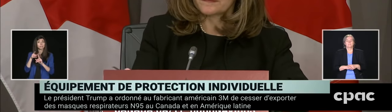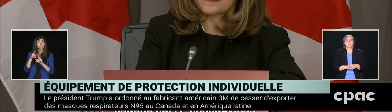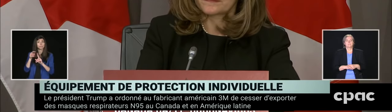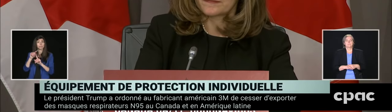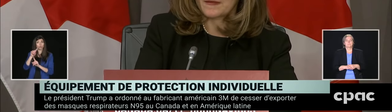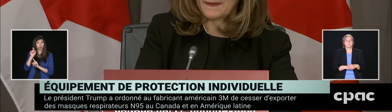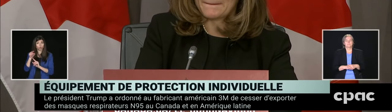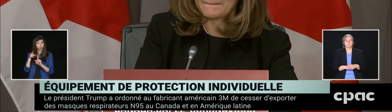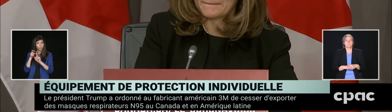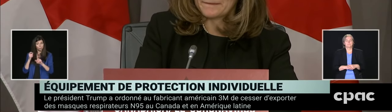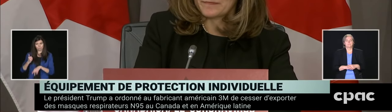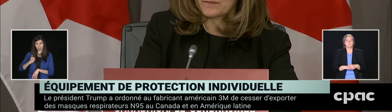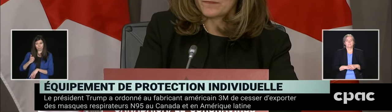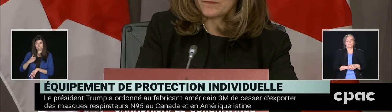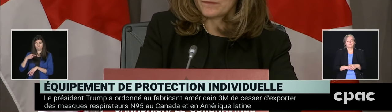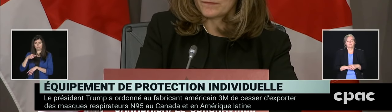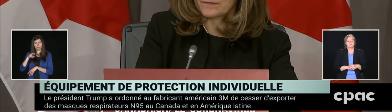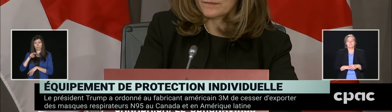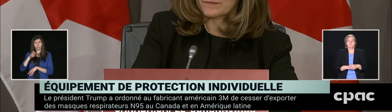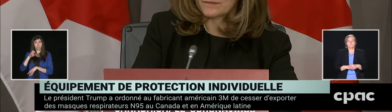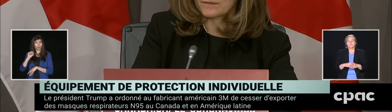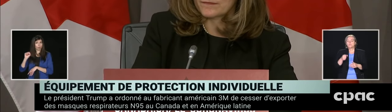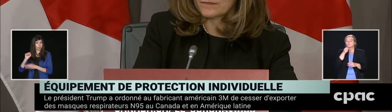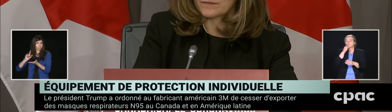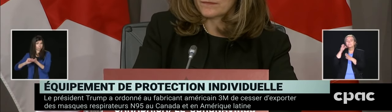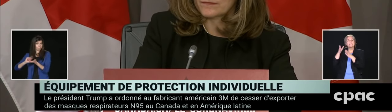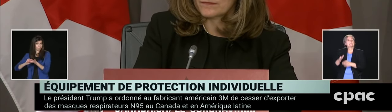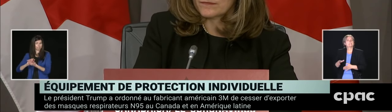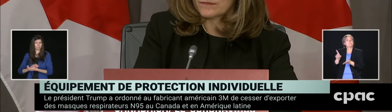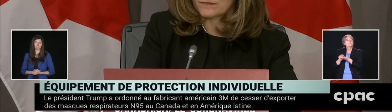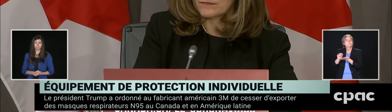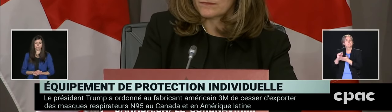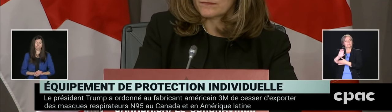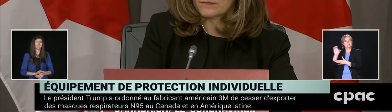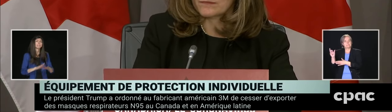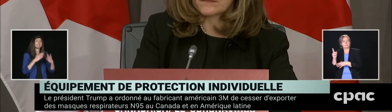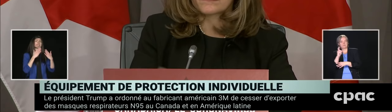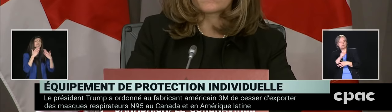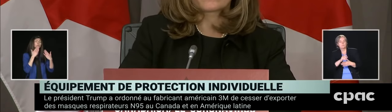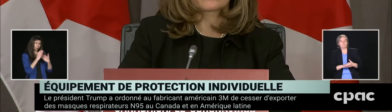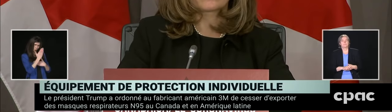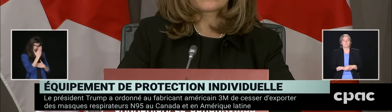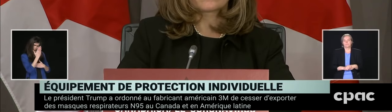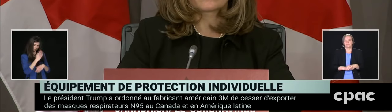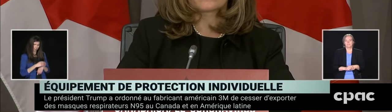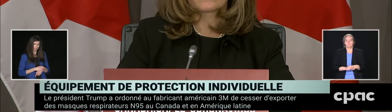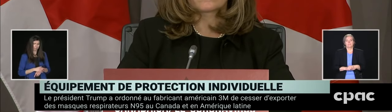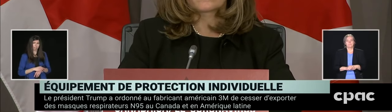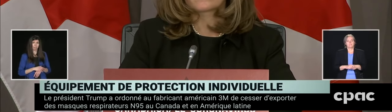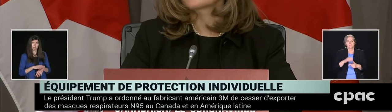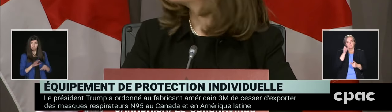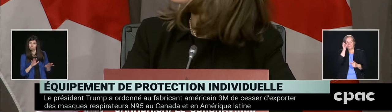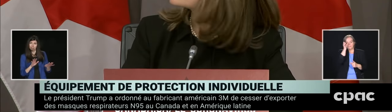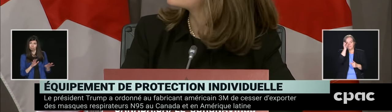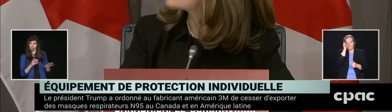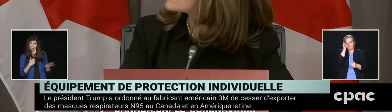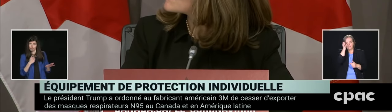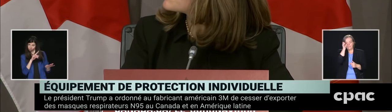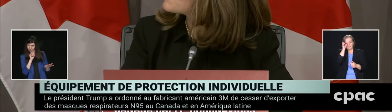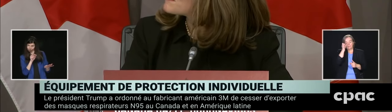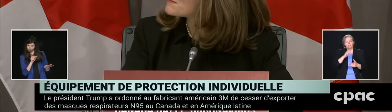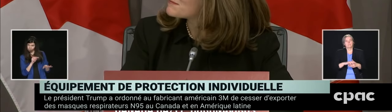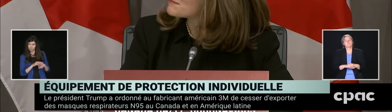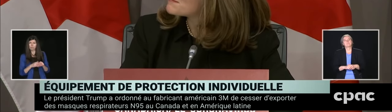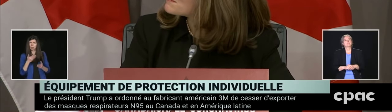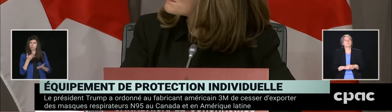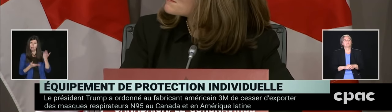ahead. Good morning. I'm not sure if this is best answered by Dr. Tam or Minister Hajdu,